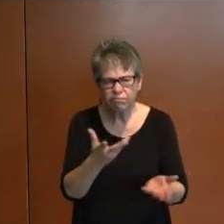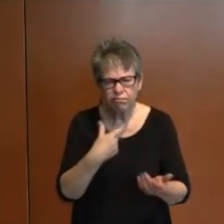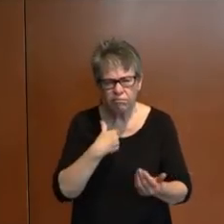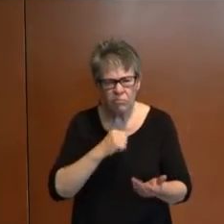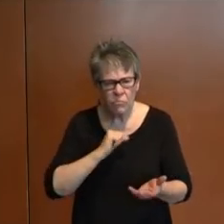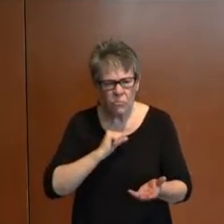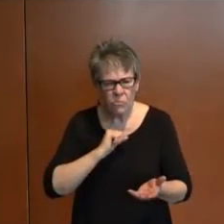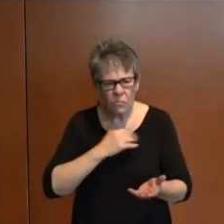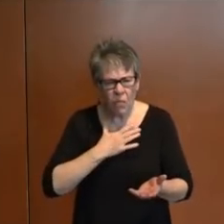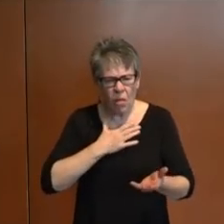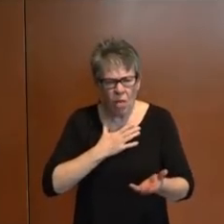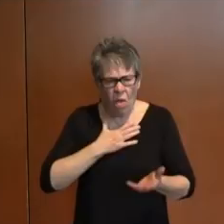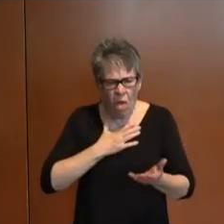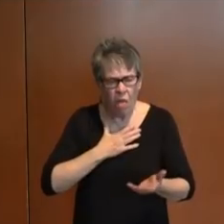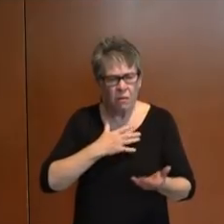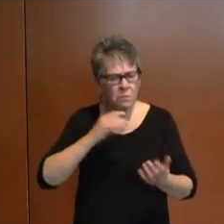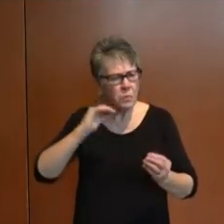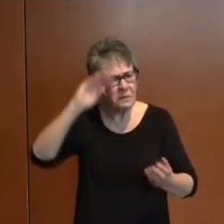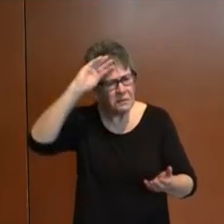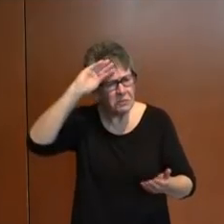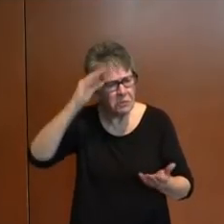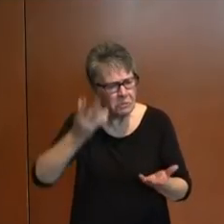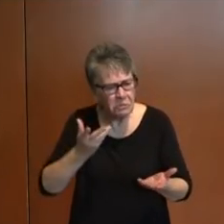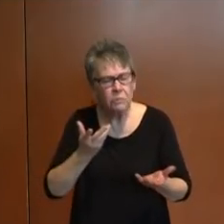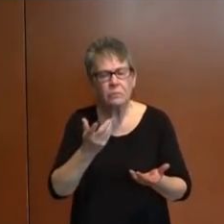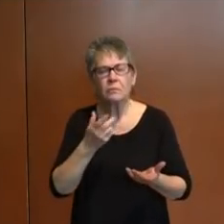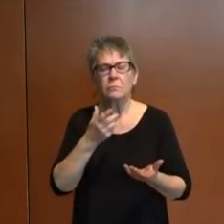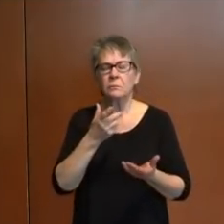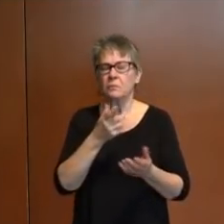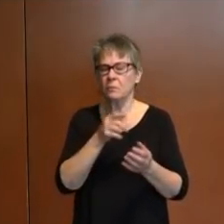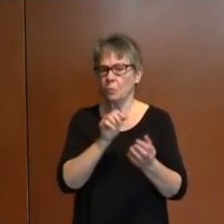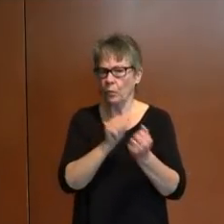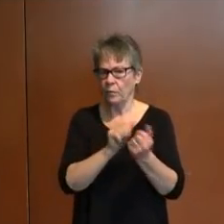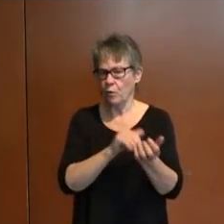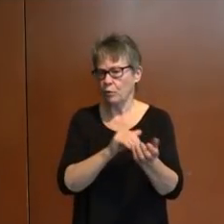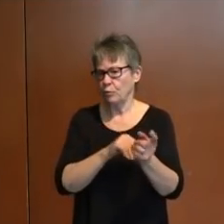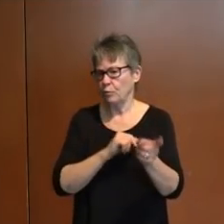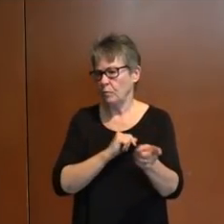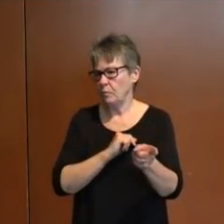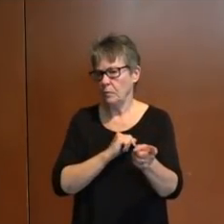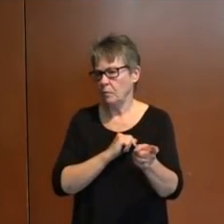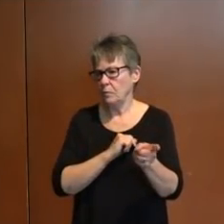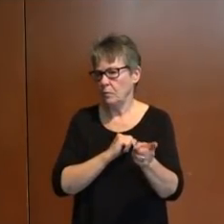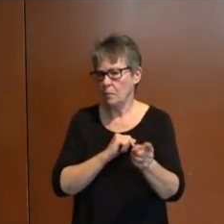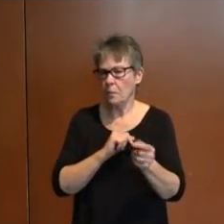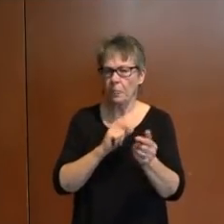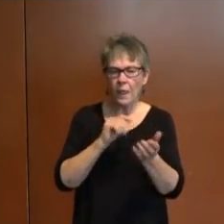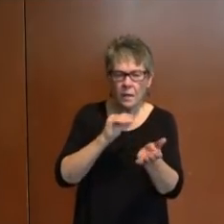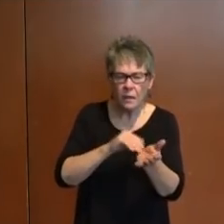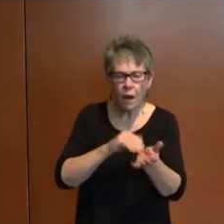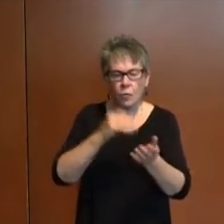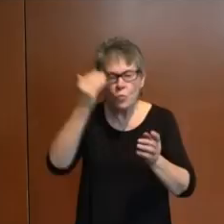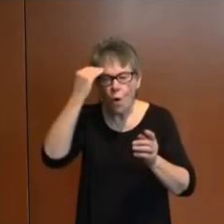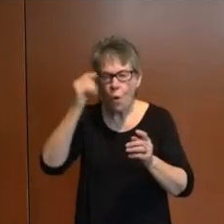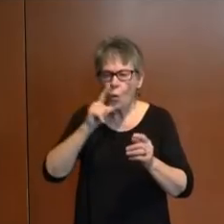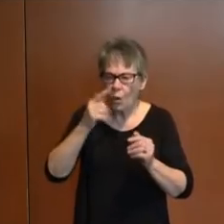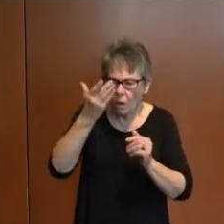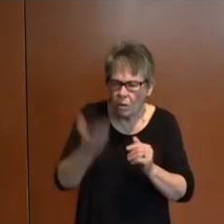your healthcare provider. Your healthcare provider is going to know the specifics about your own individual state of